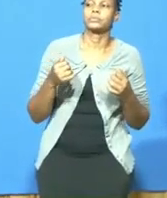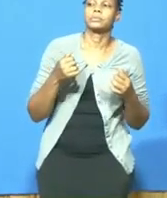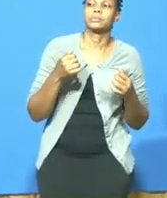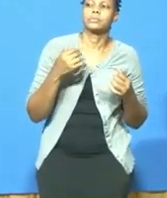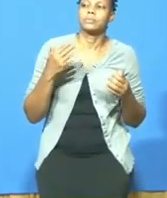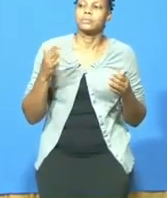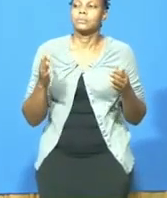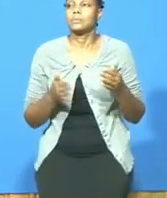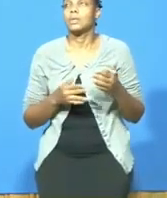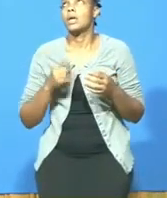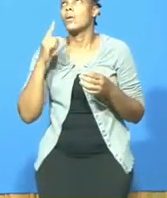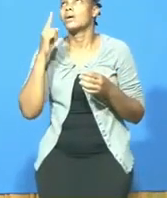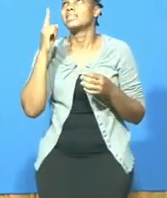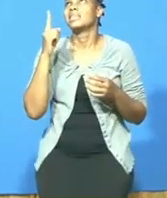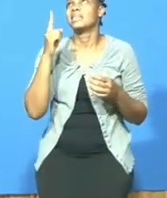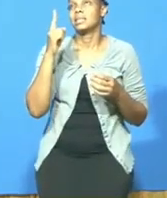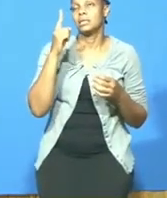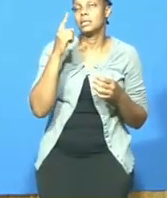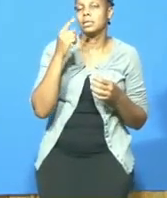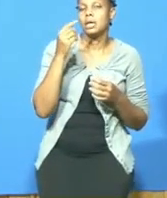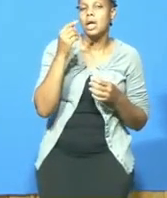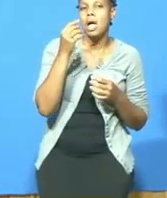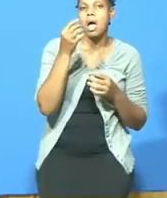By the hand.